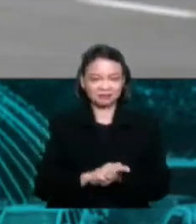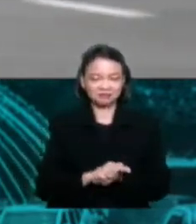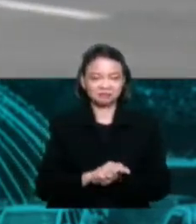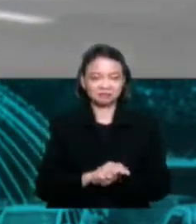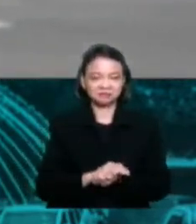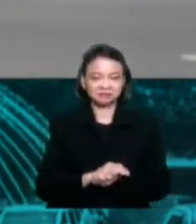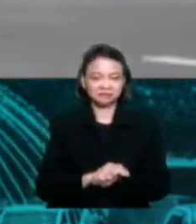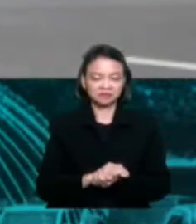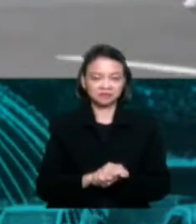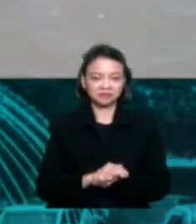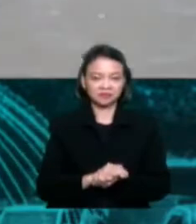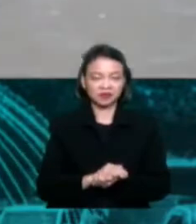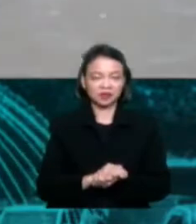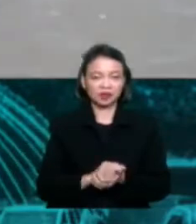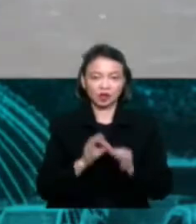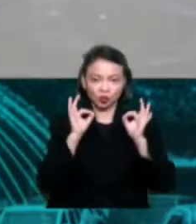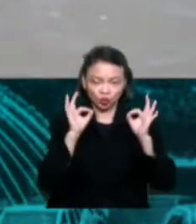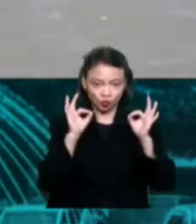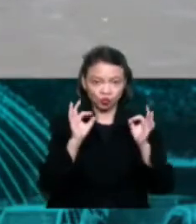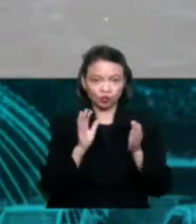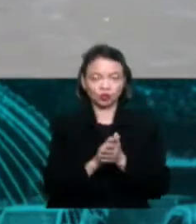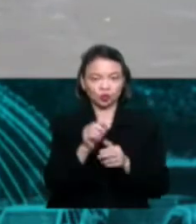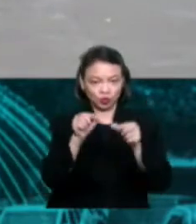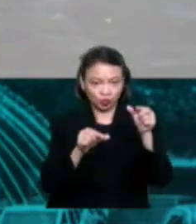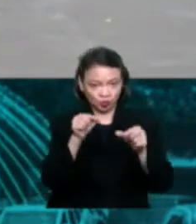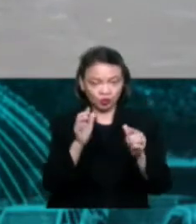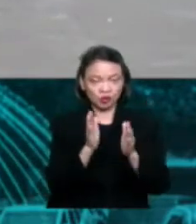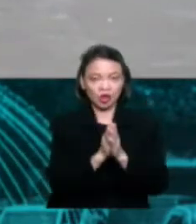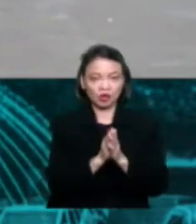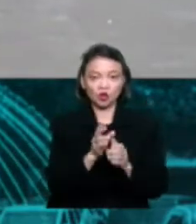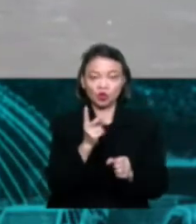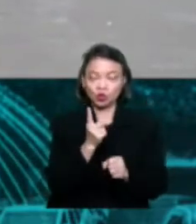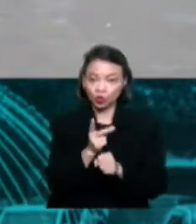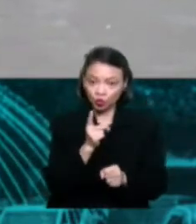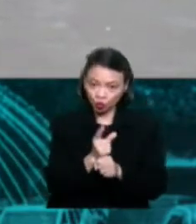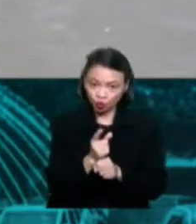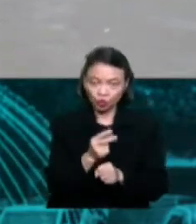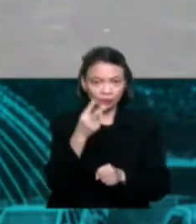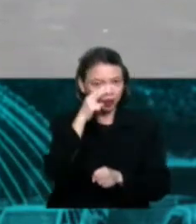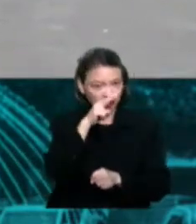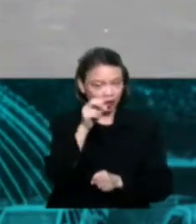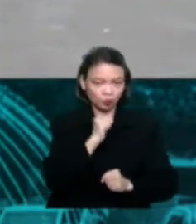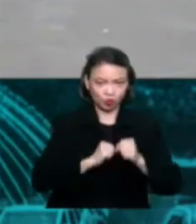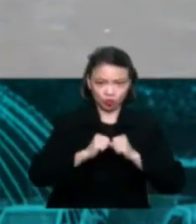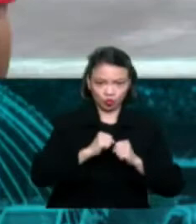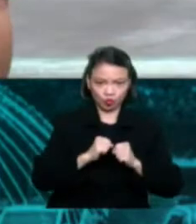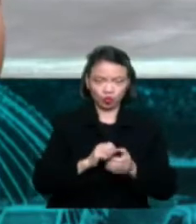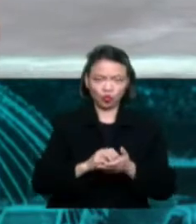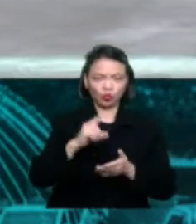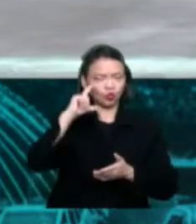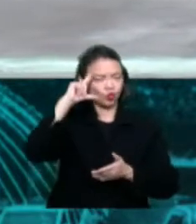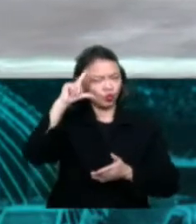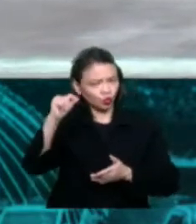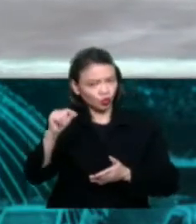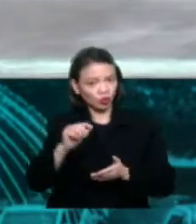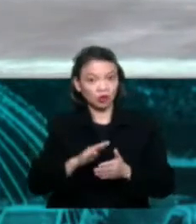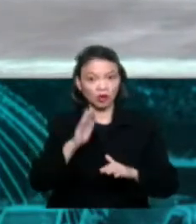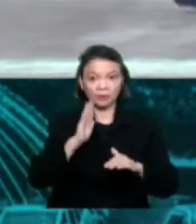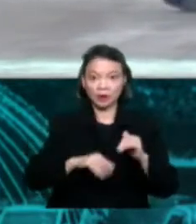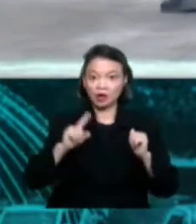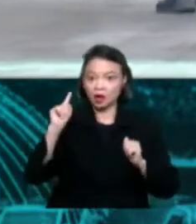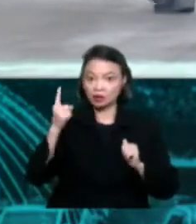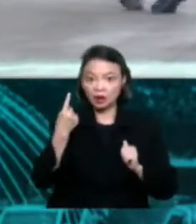a subject, to look at their role and an important role they play in shaping up the future of the child. The future of the country